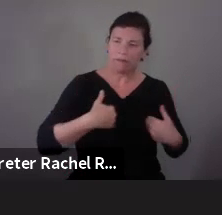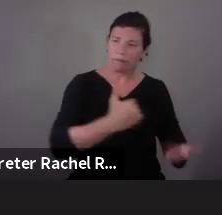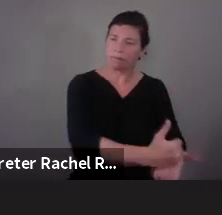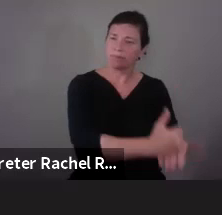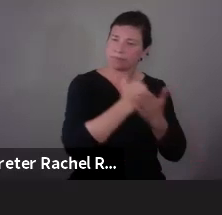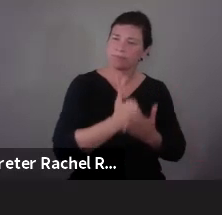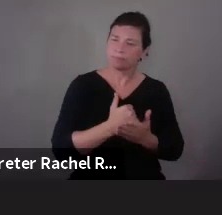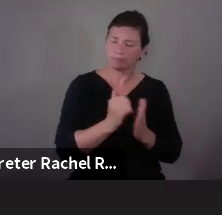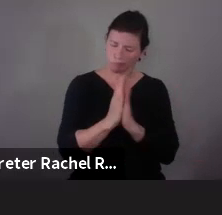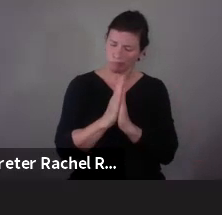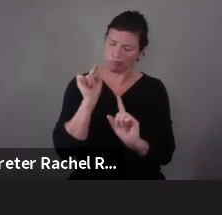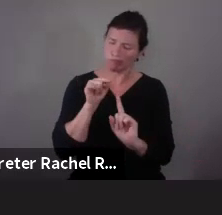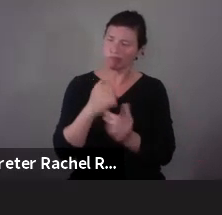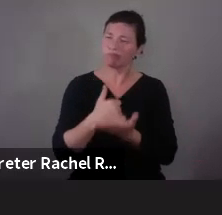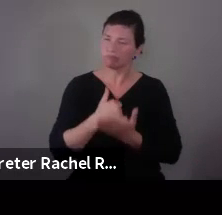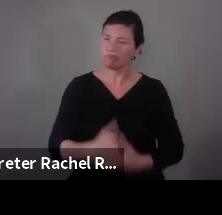So.